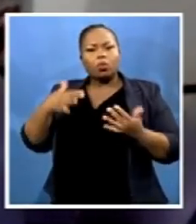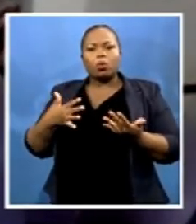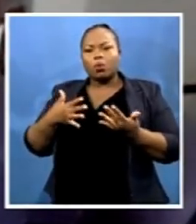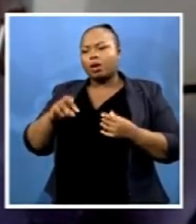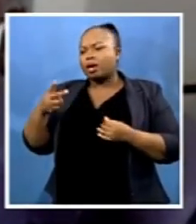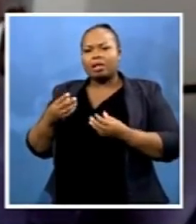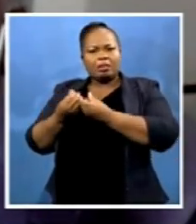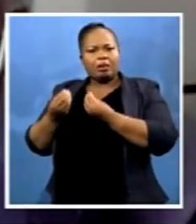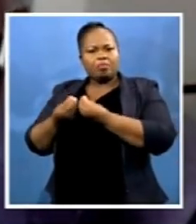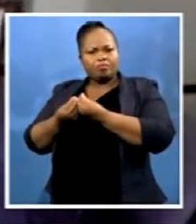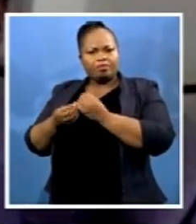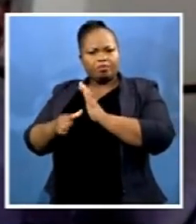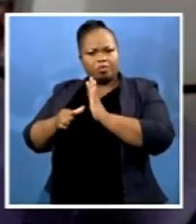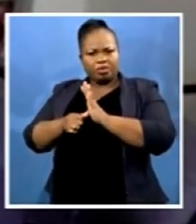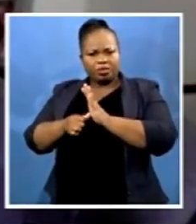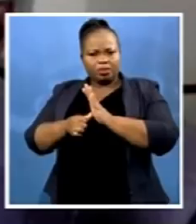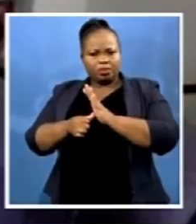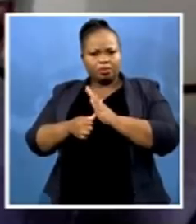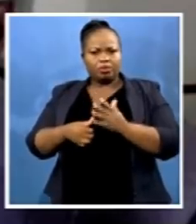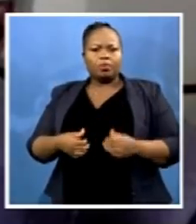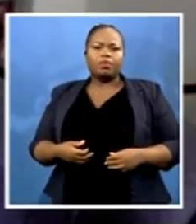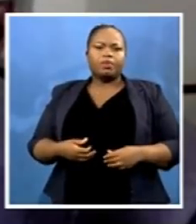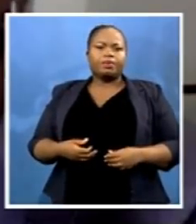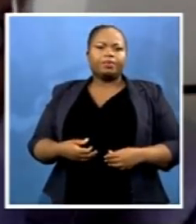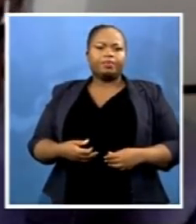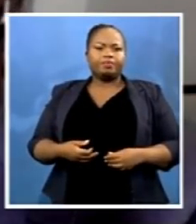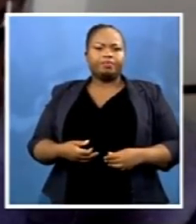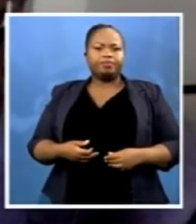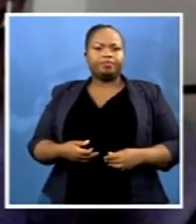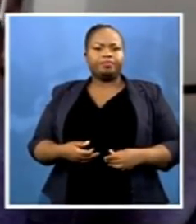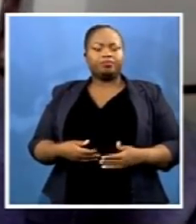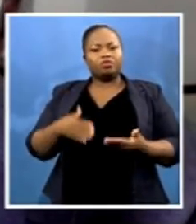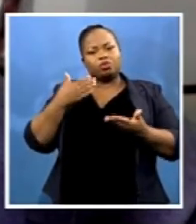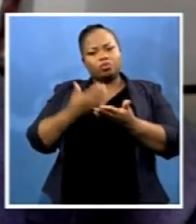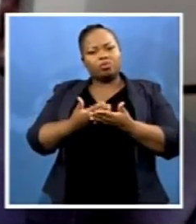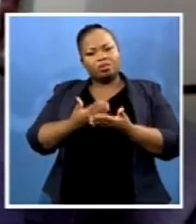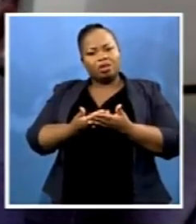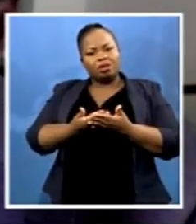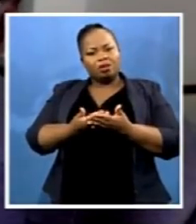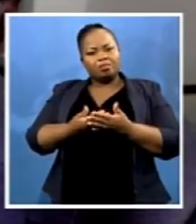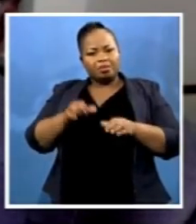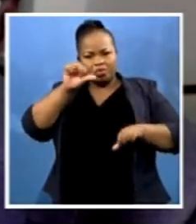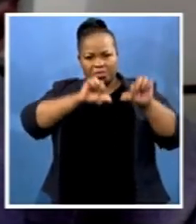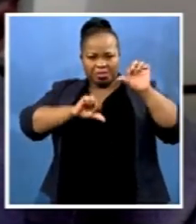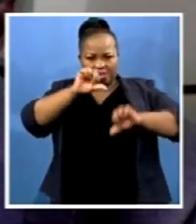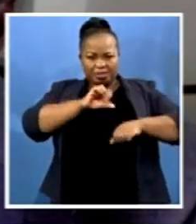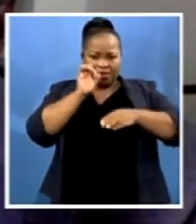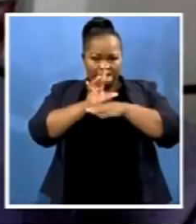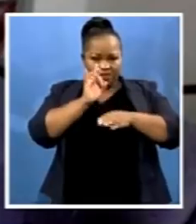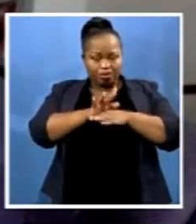your pure, let me put them, pure scientific advice, but you have to be aware that it has to be